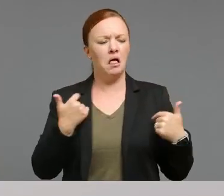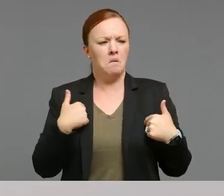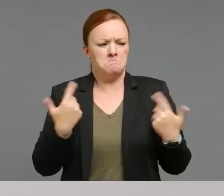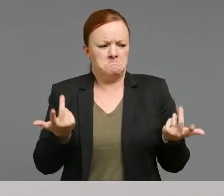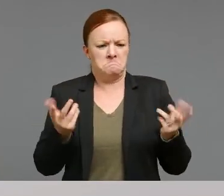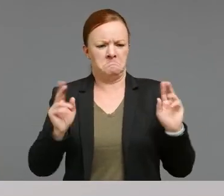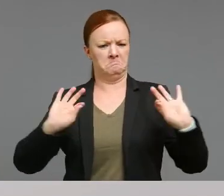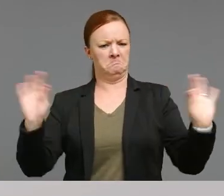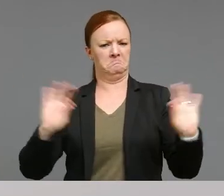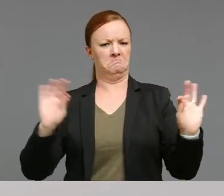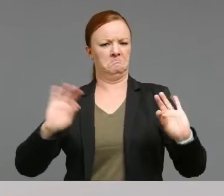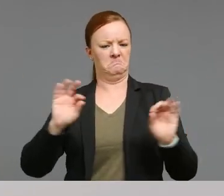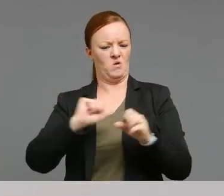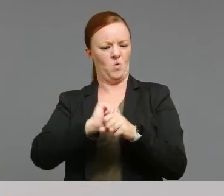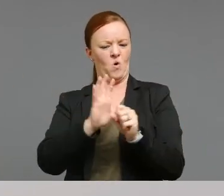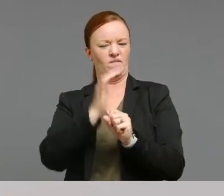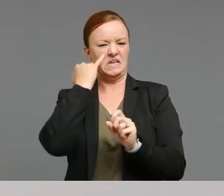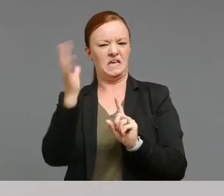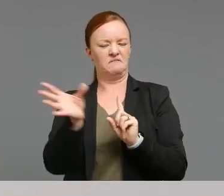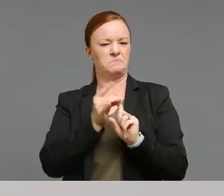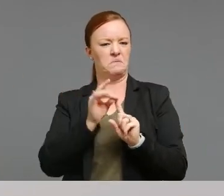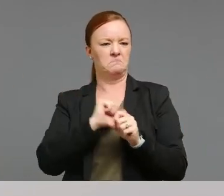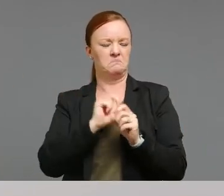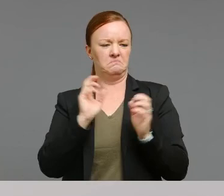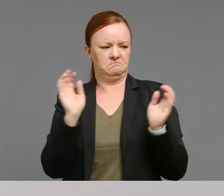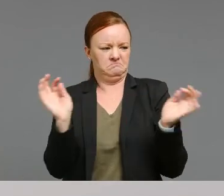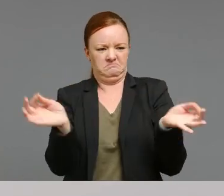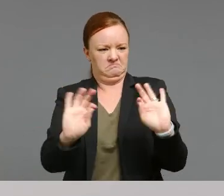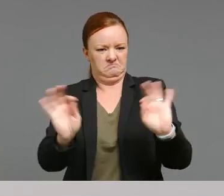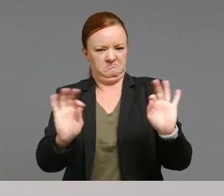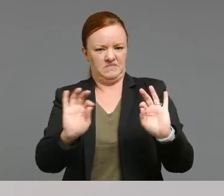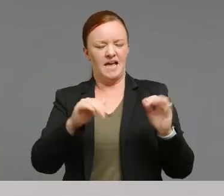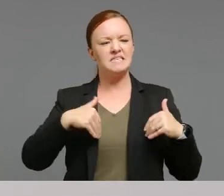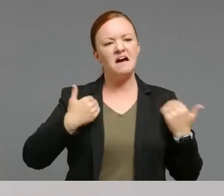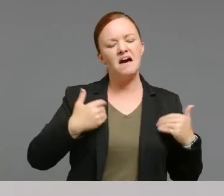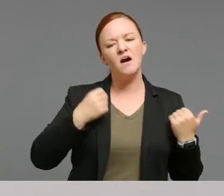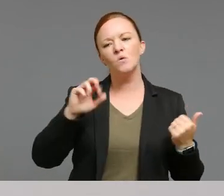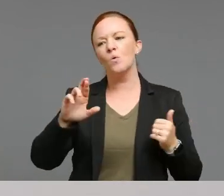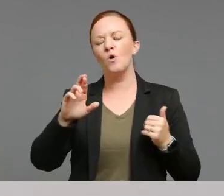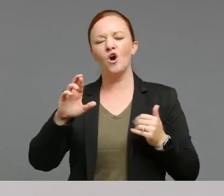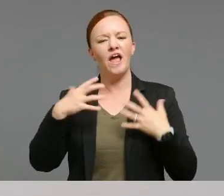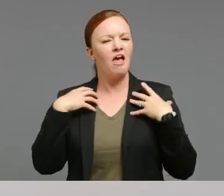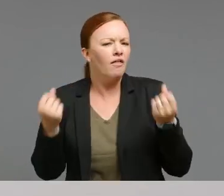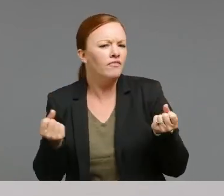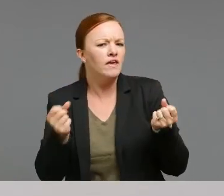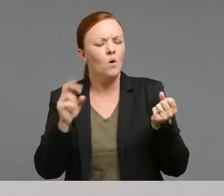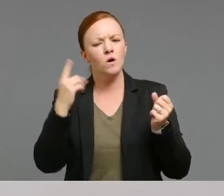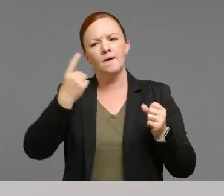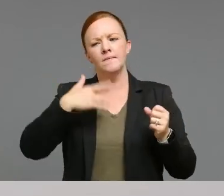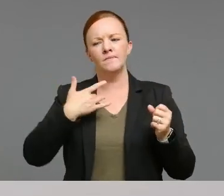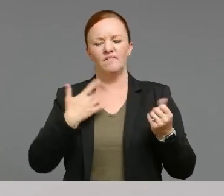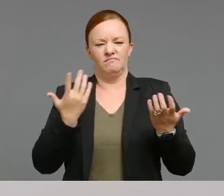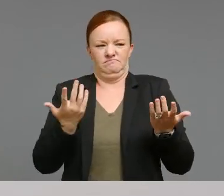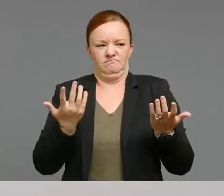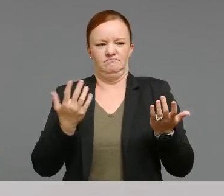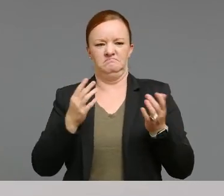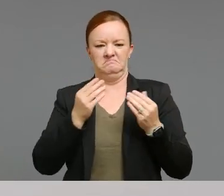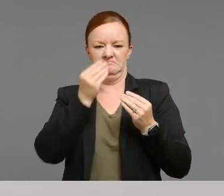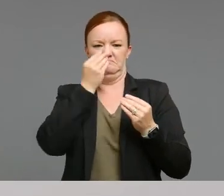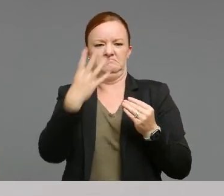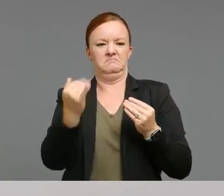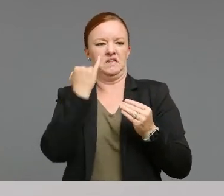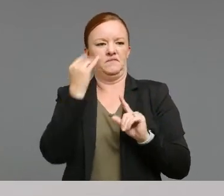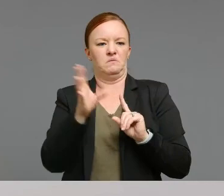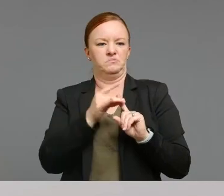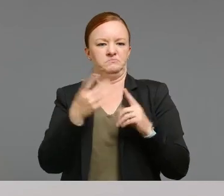from COVID because they're either young, they don't have medical conditions, and really, you